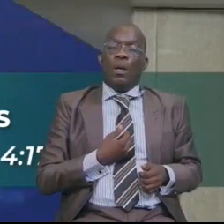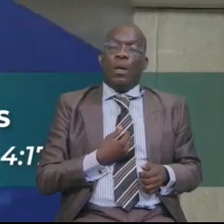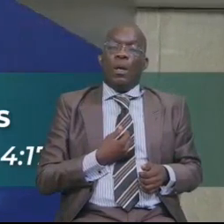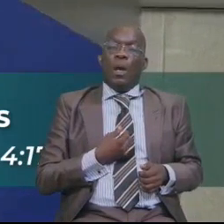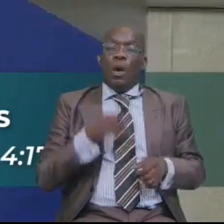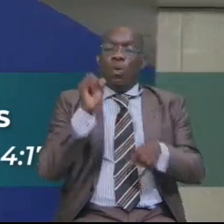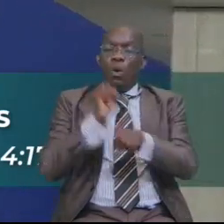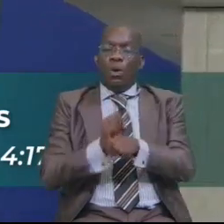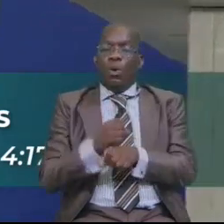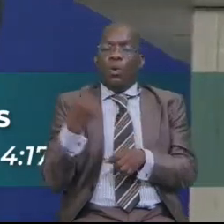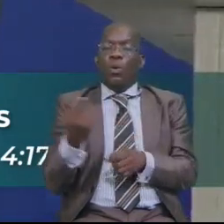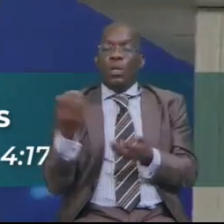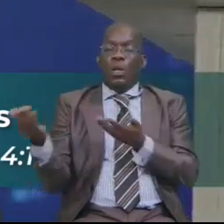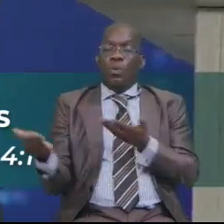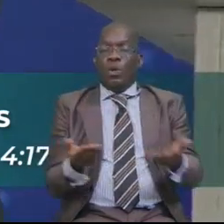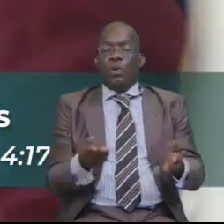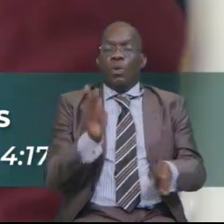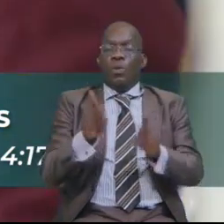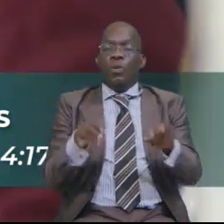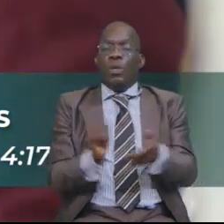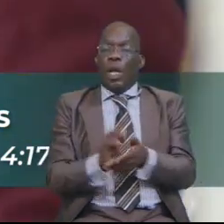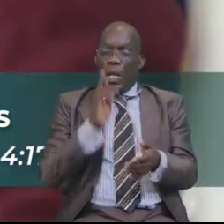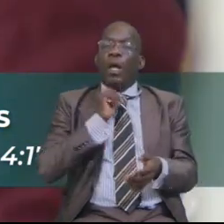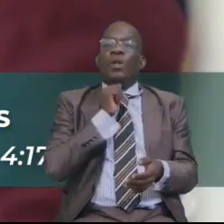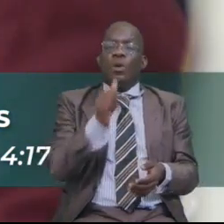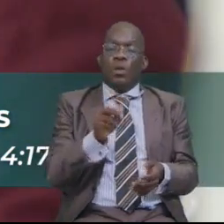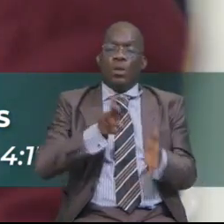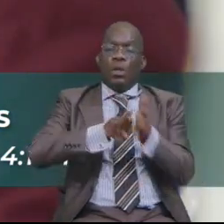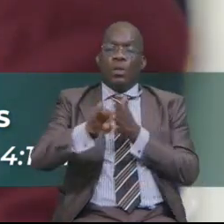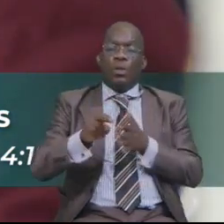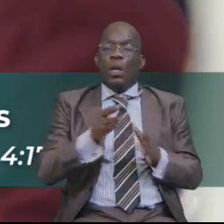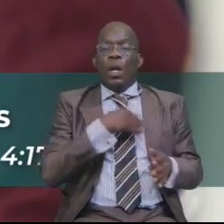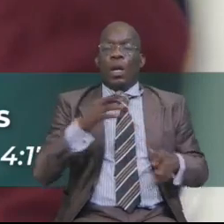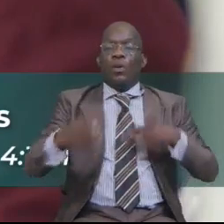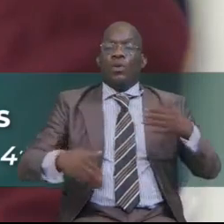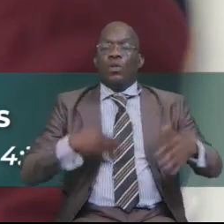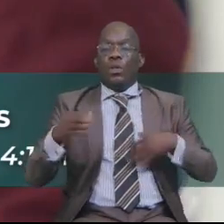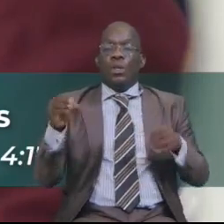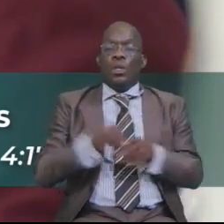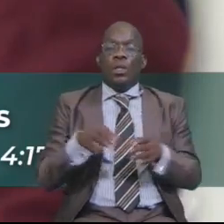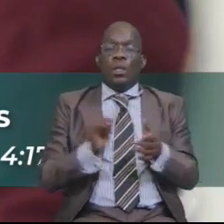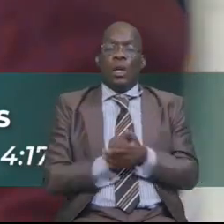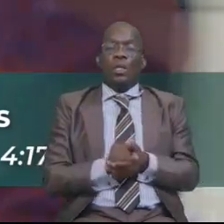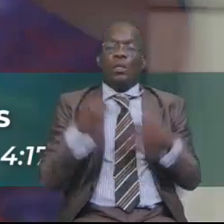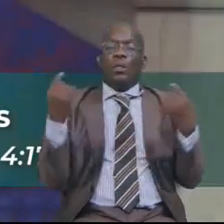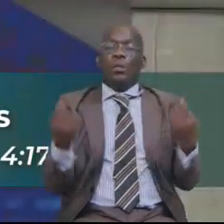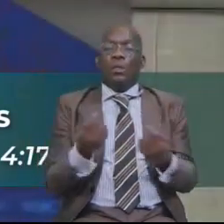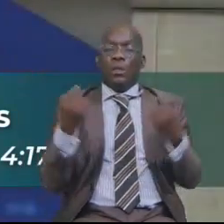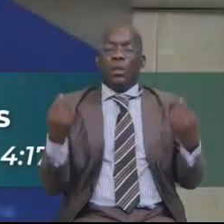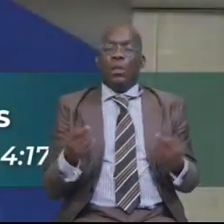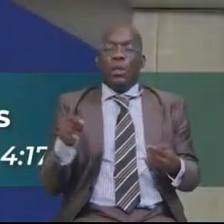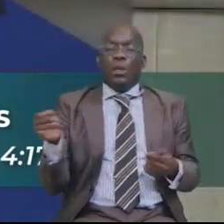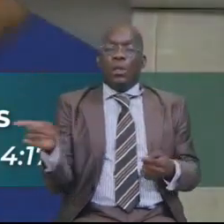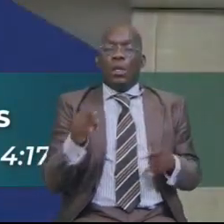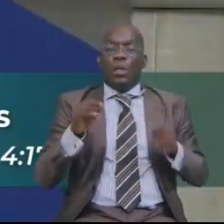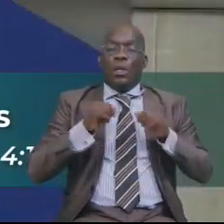only produces people who are ungodly, and they rejoice in that ungodliness, and they remain